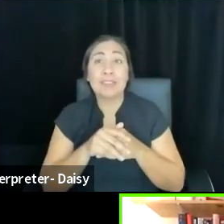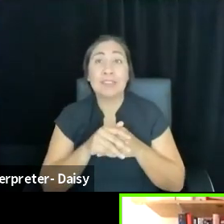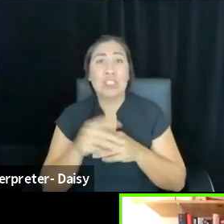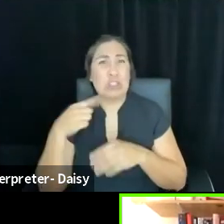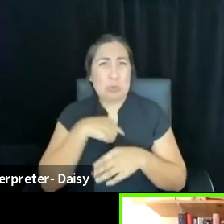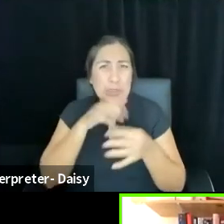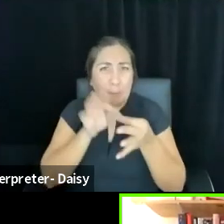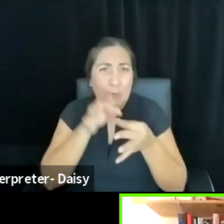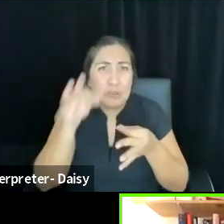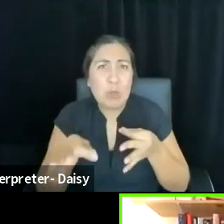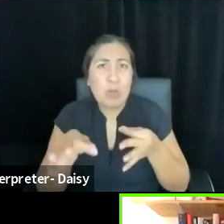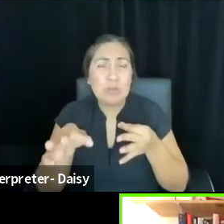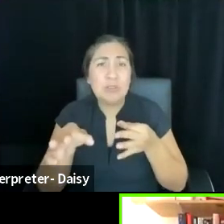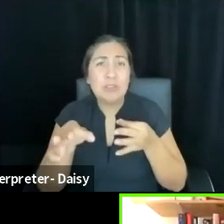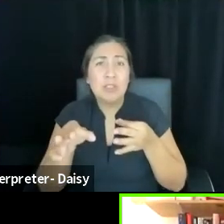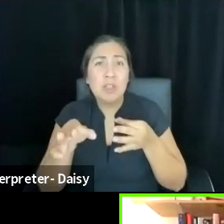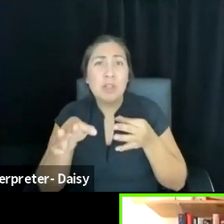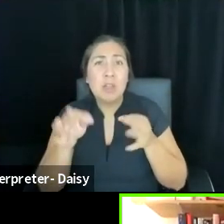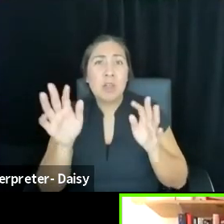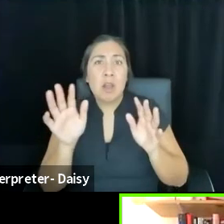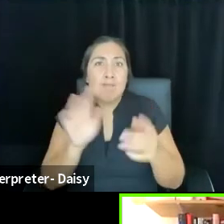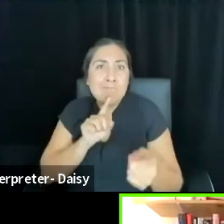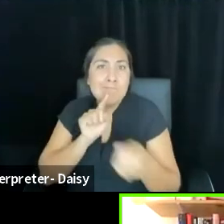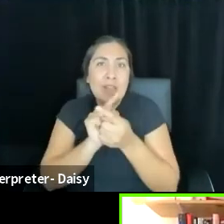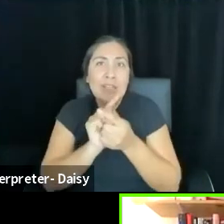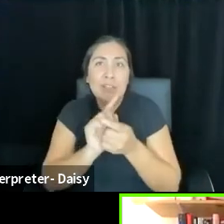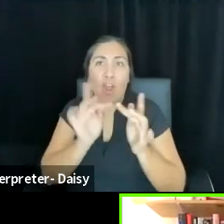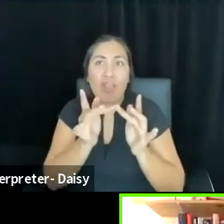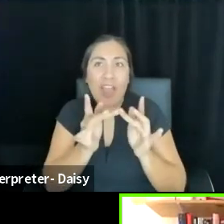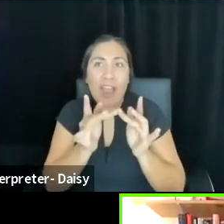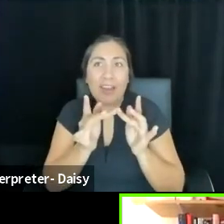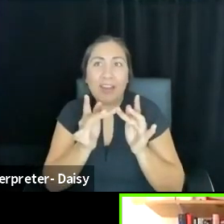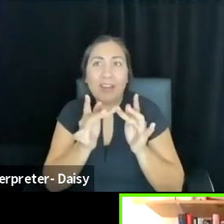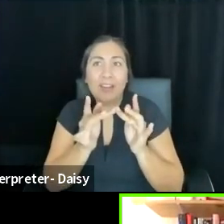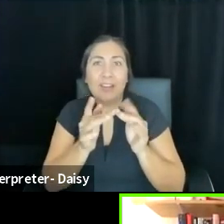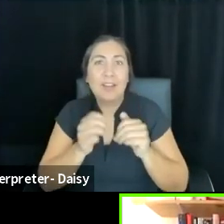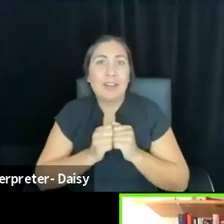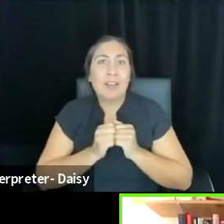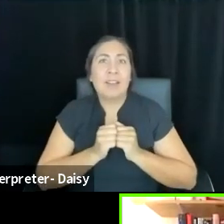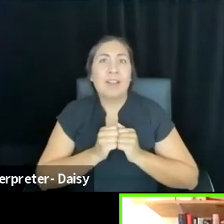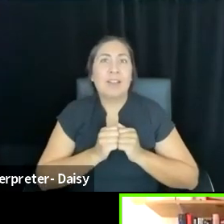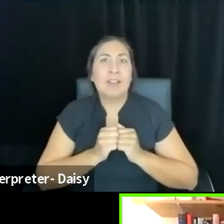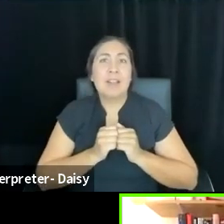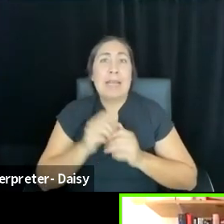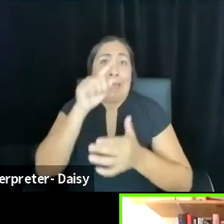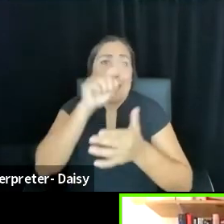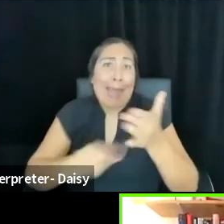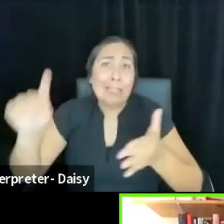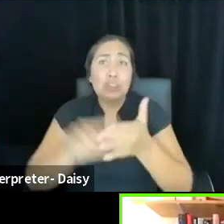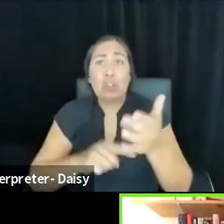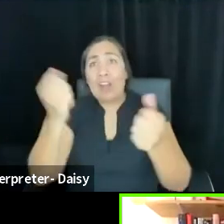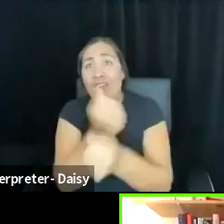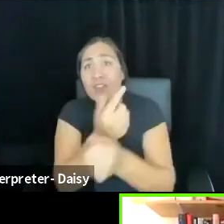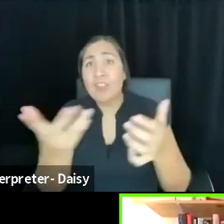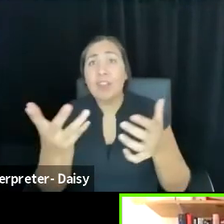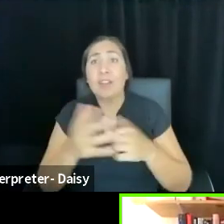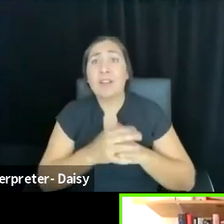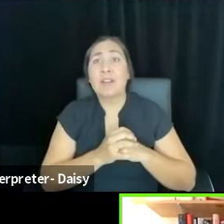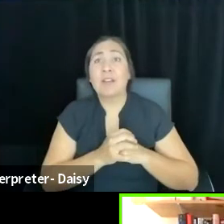altogether, quickly transmute into a set of spiritual questions. Why are we doing this in the first place?